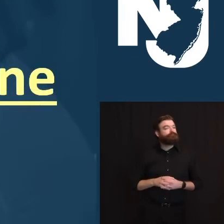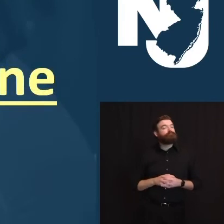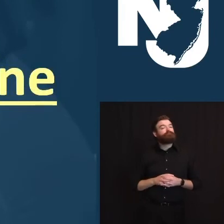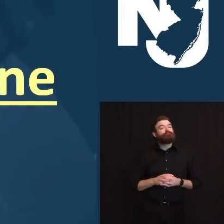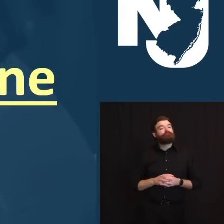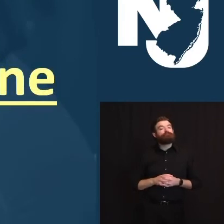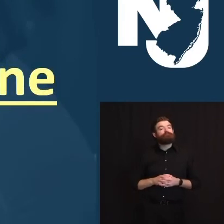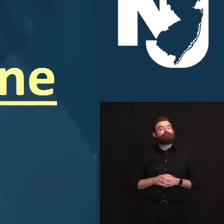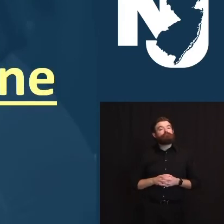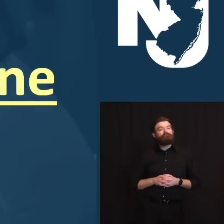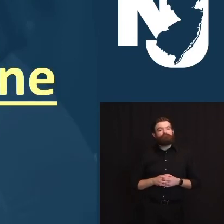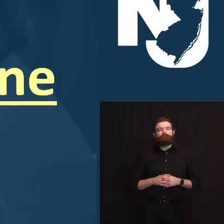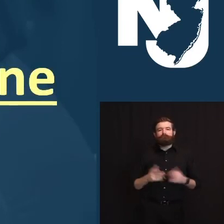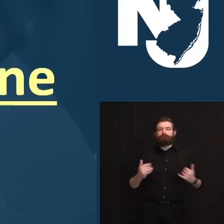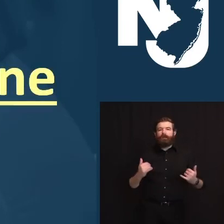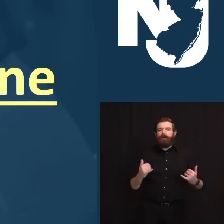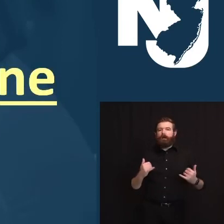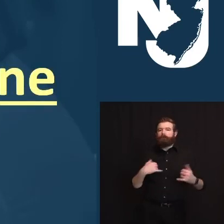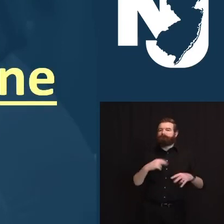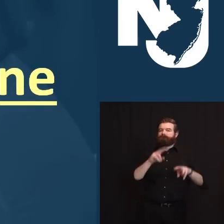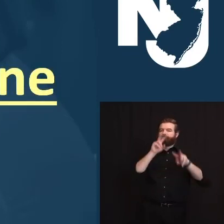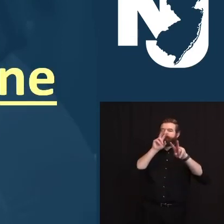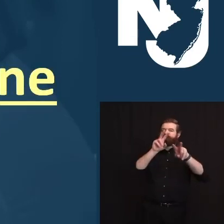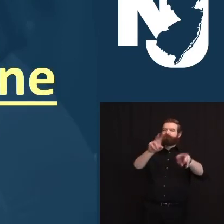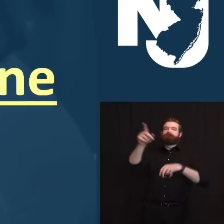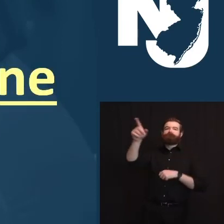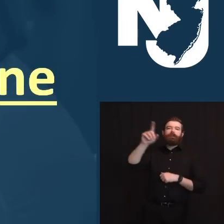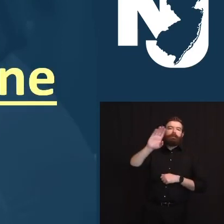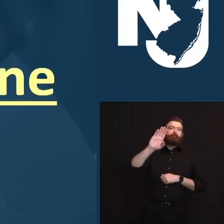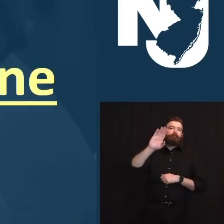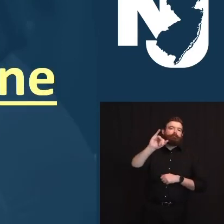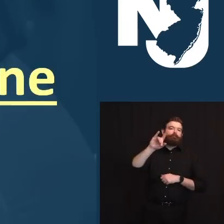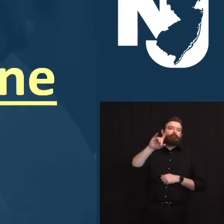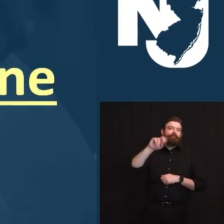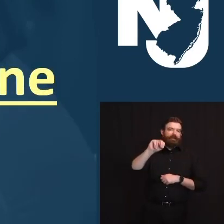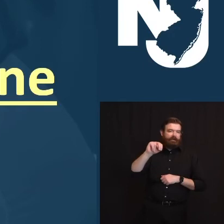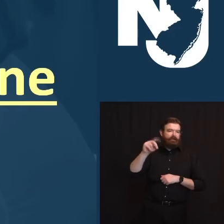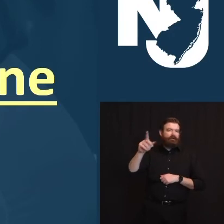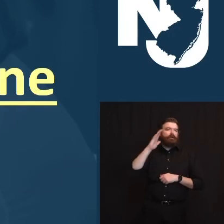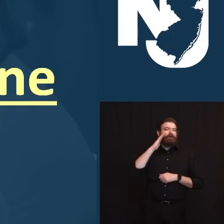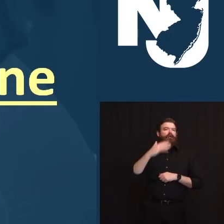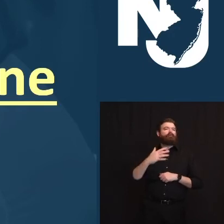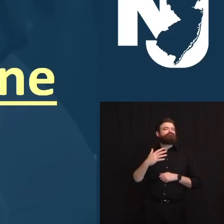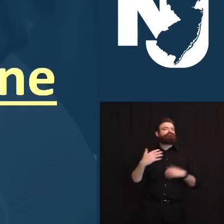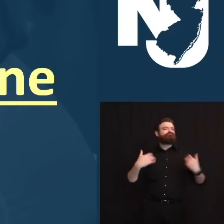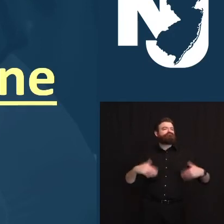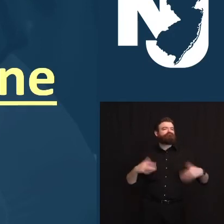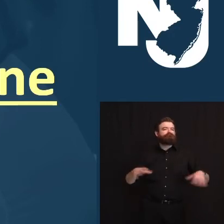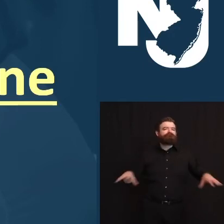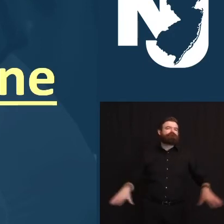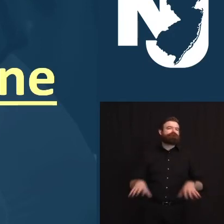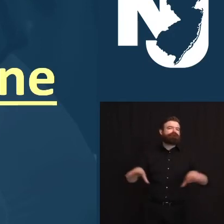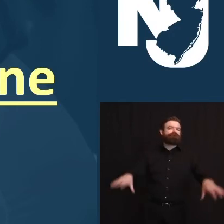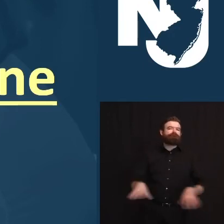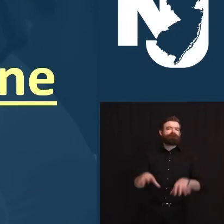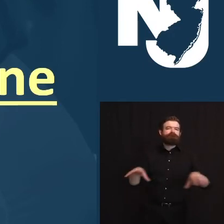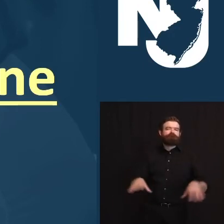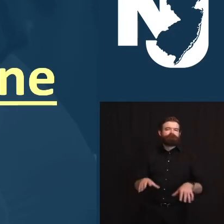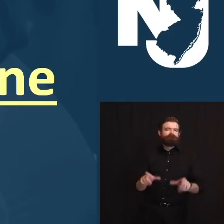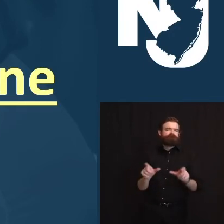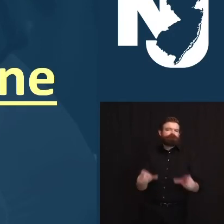strong and truly national coronavirus response plan. The executive orders he signed yesterday committing his administration to